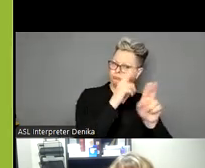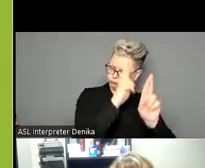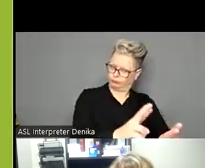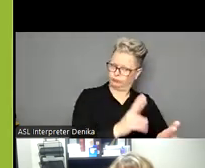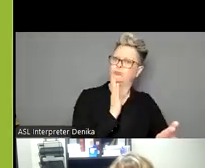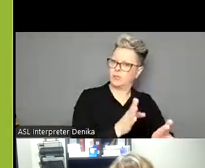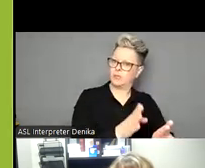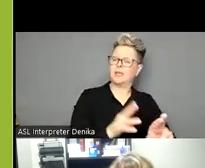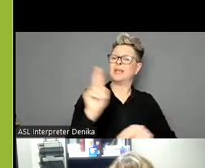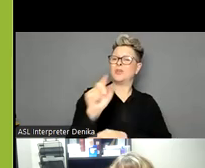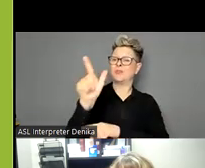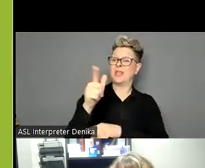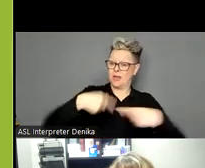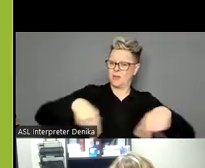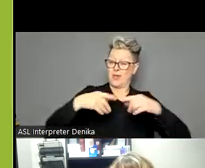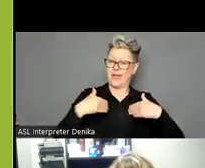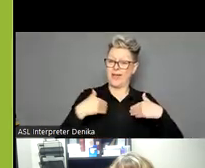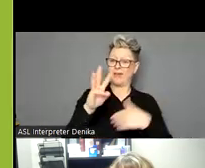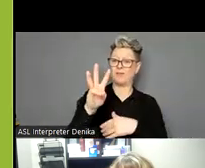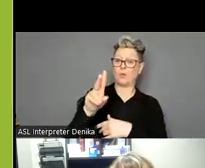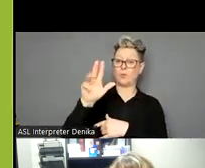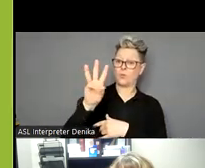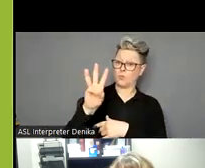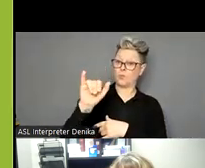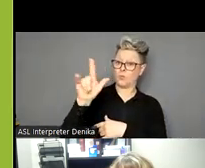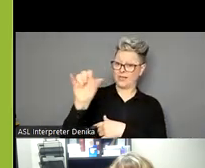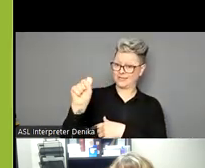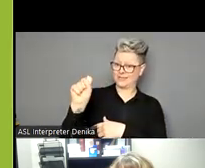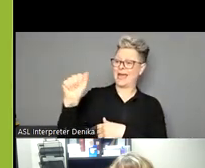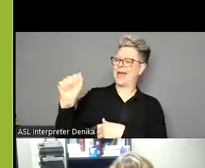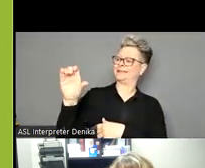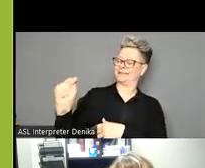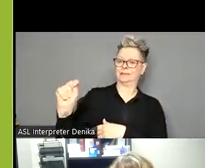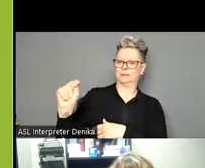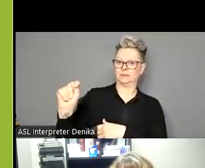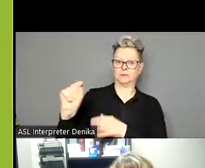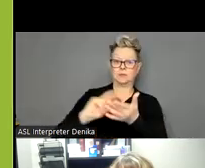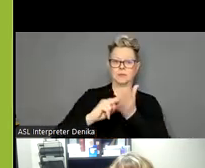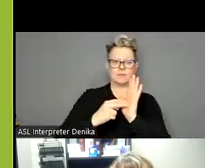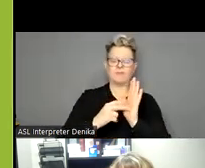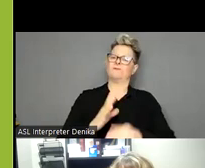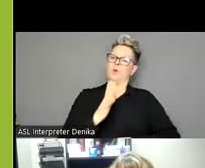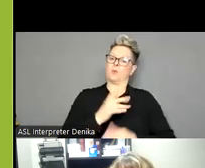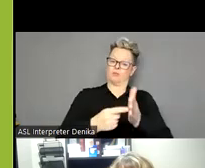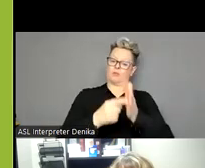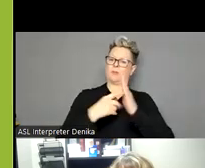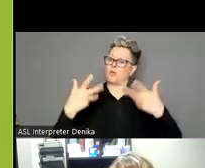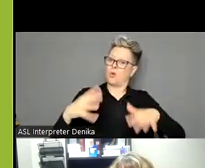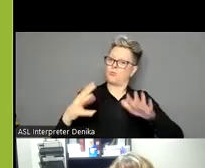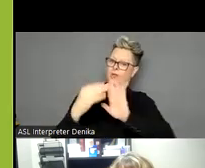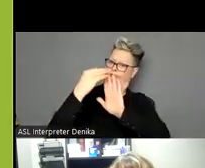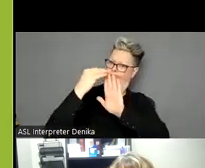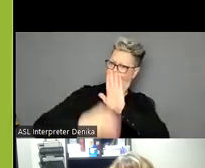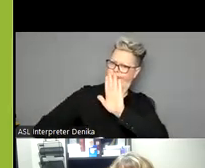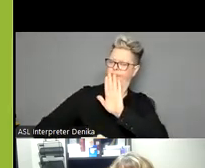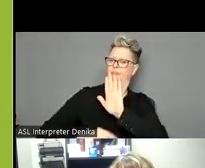there's a piece of legislation called the Wills Act, which sets out some of those formal requirements. So a will needs to be